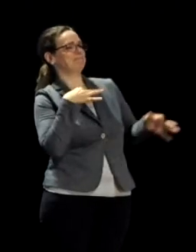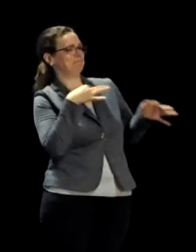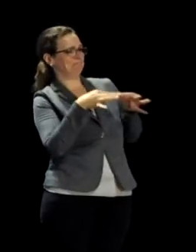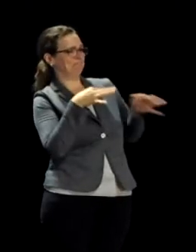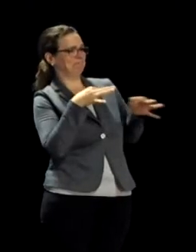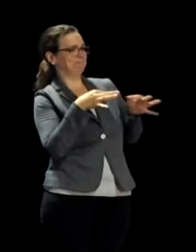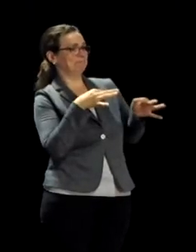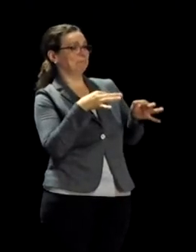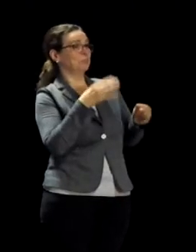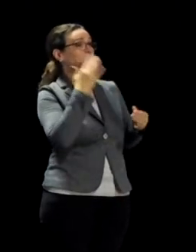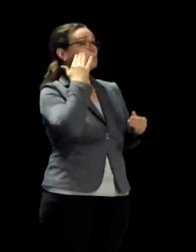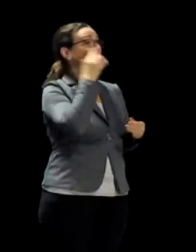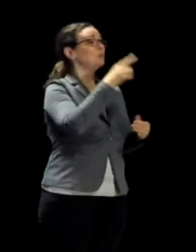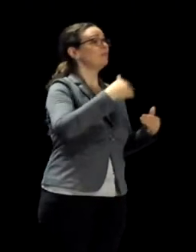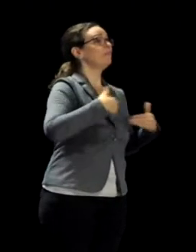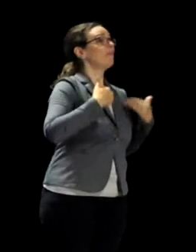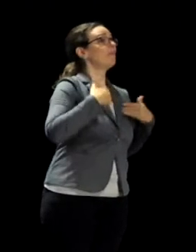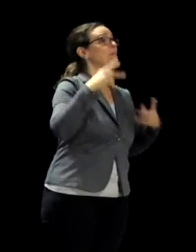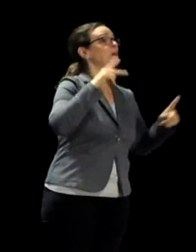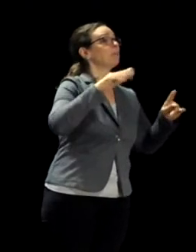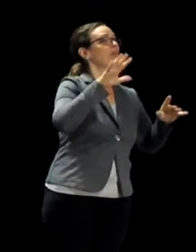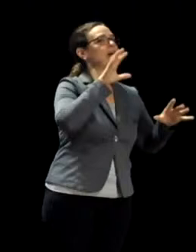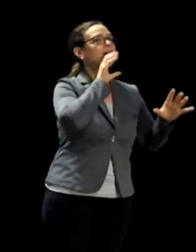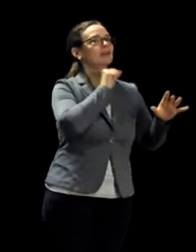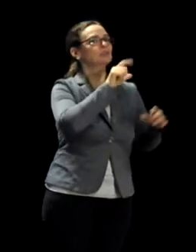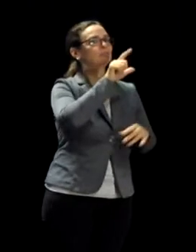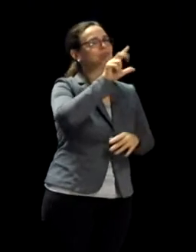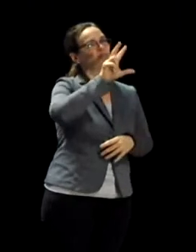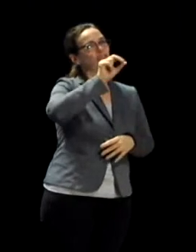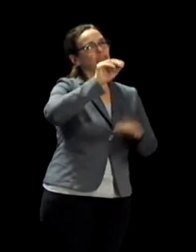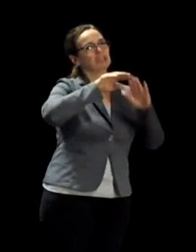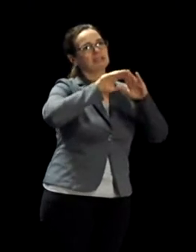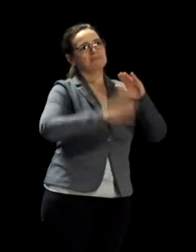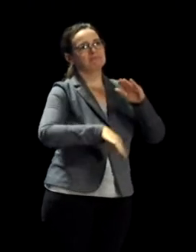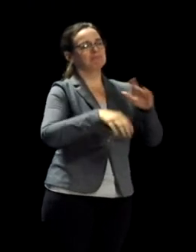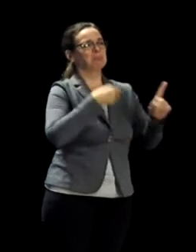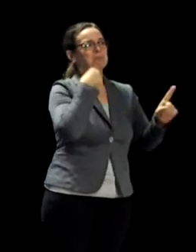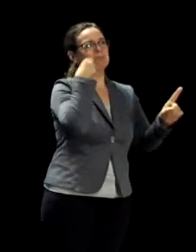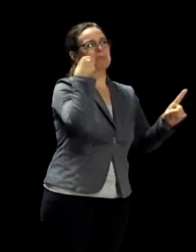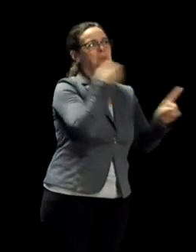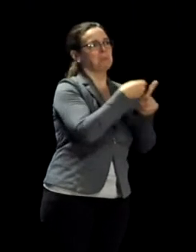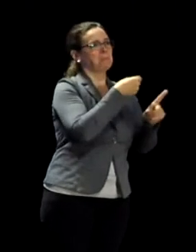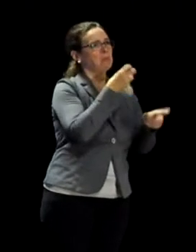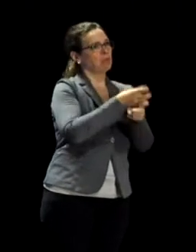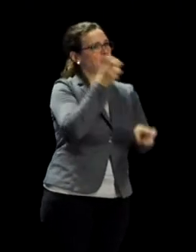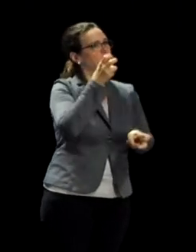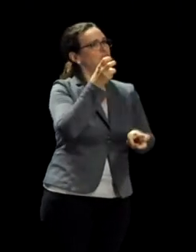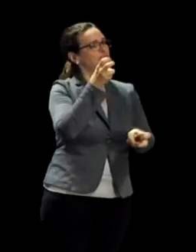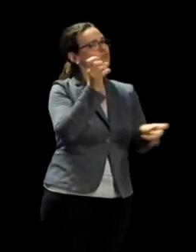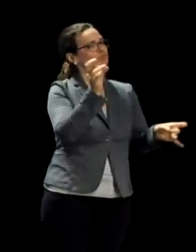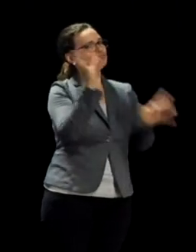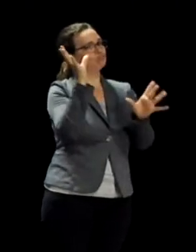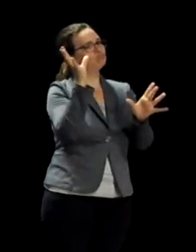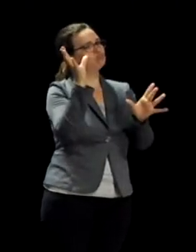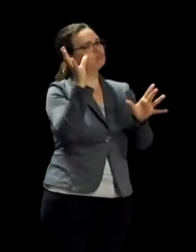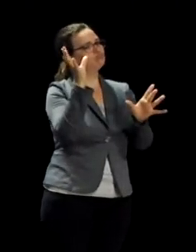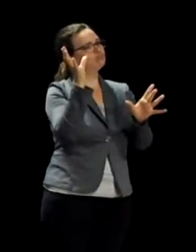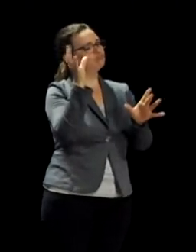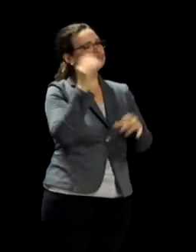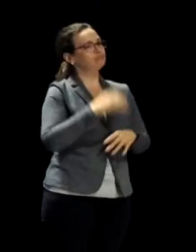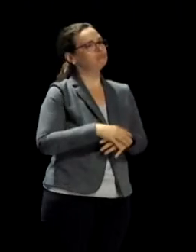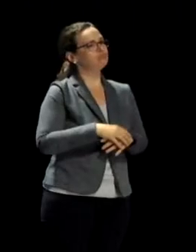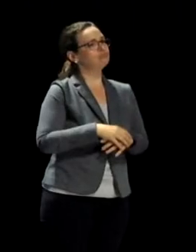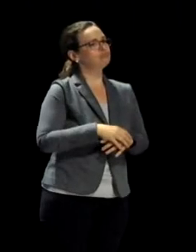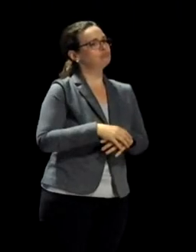cases. Even more concerning is that these kids, it's not the young people who get sick. They're